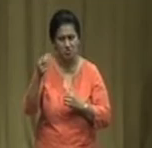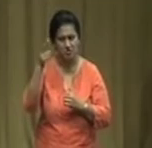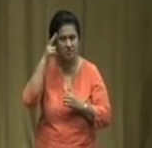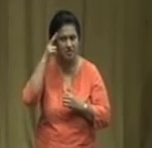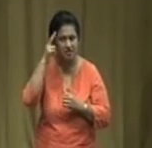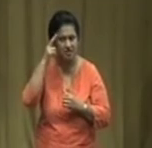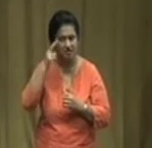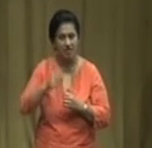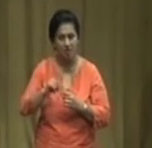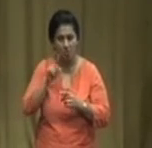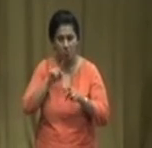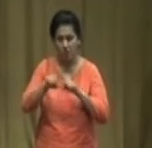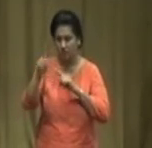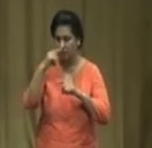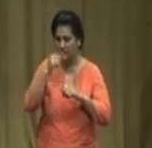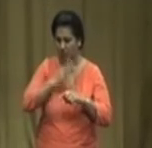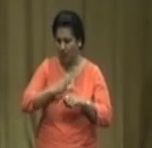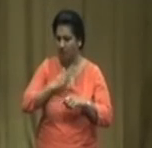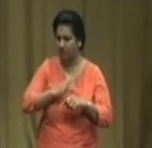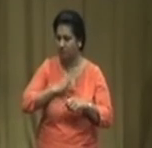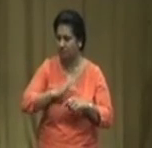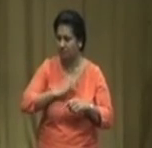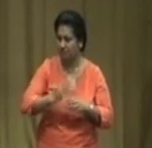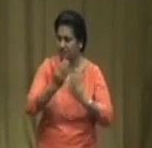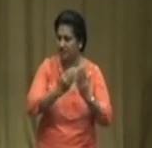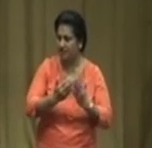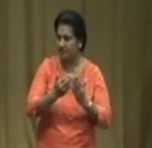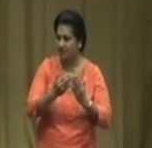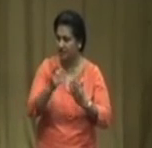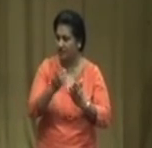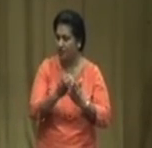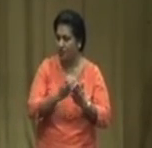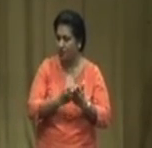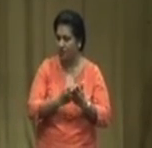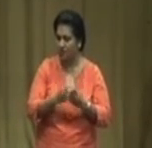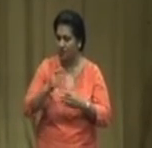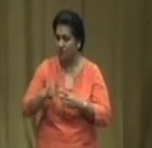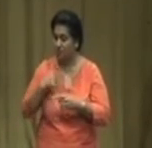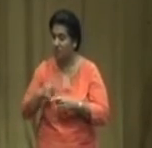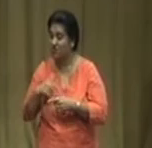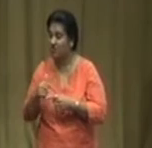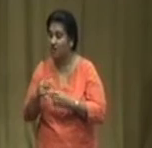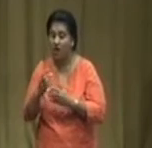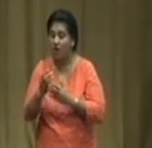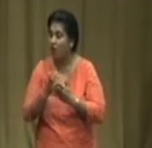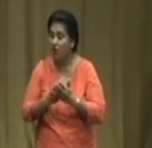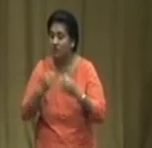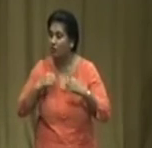high demand course. It's highly relevant. It will be quick to market because the course materials are completed. You can adopt them